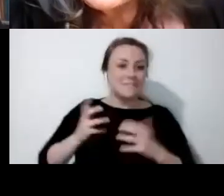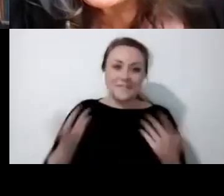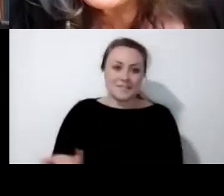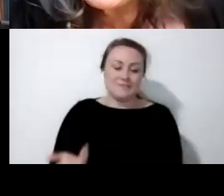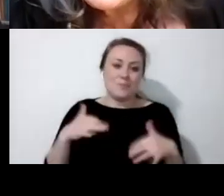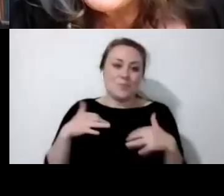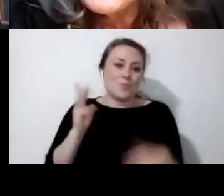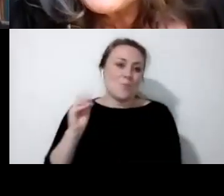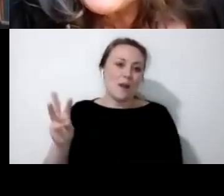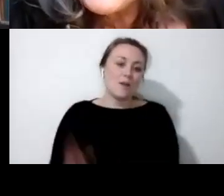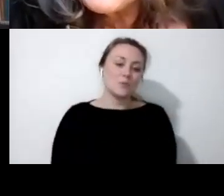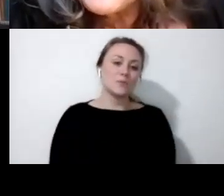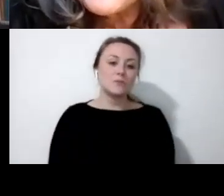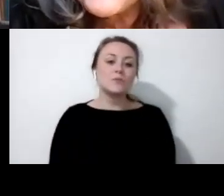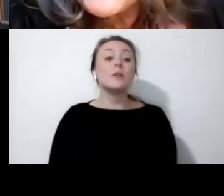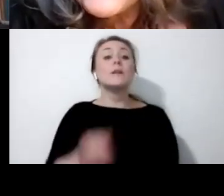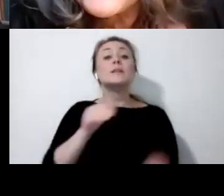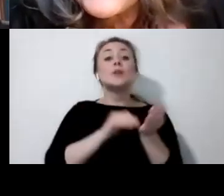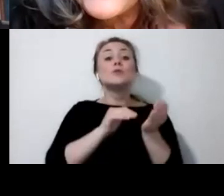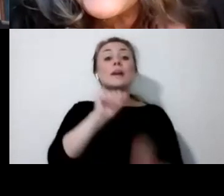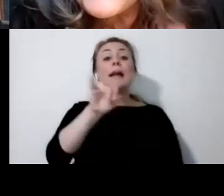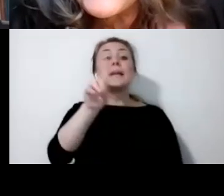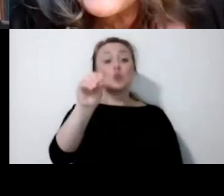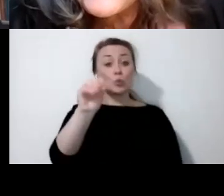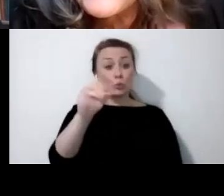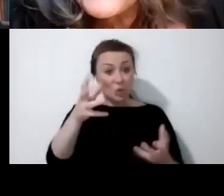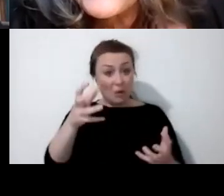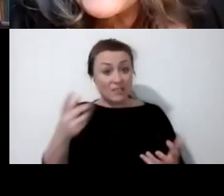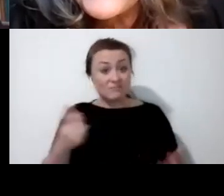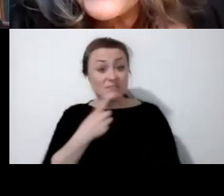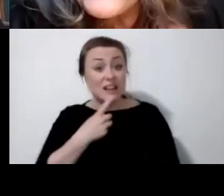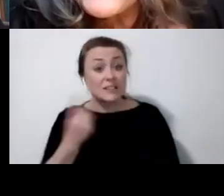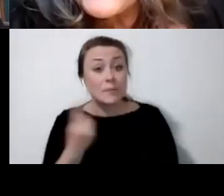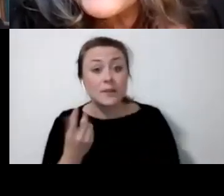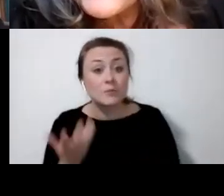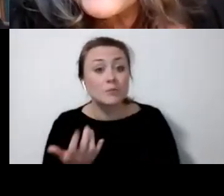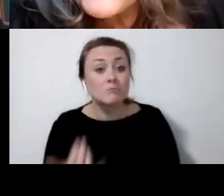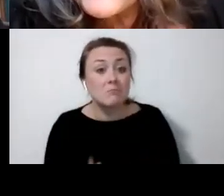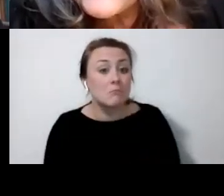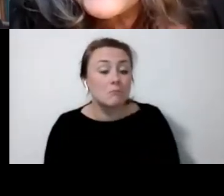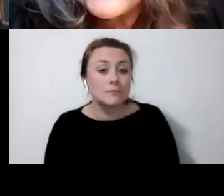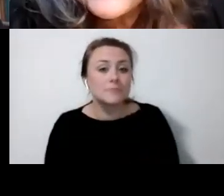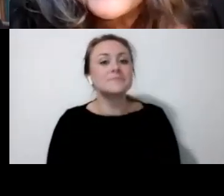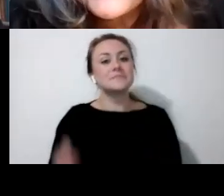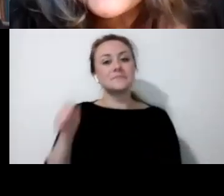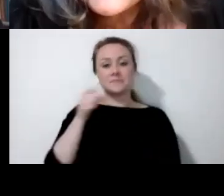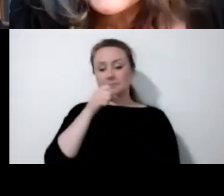like Dr. Edu. Dr. Edu, would you like to say anything at this time? Yes,